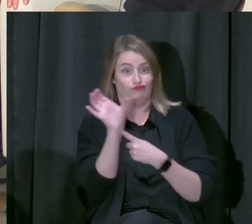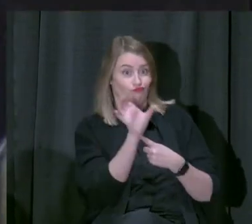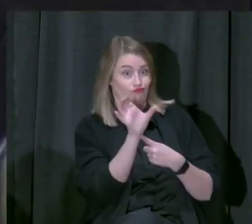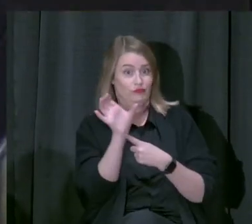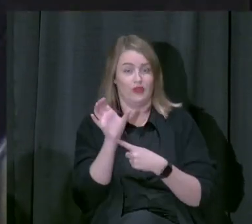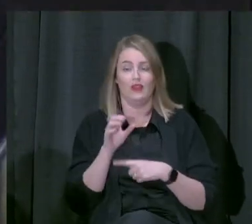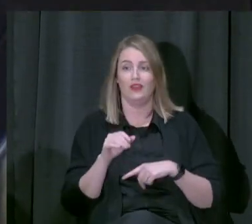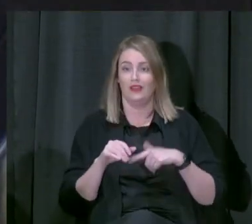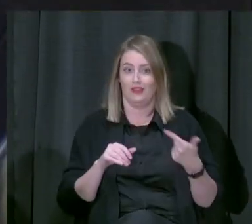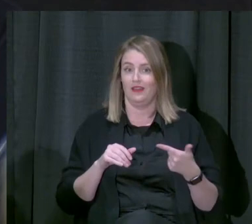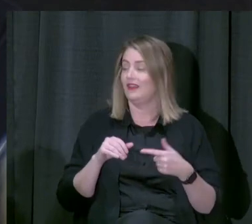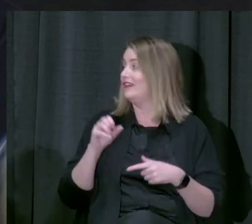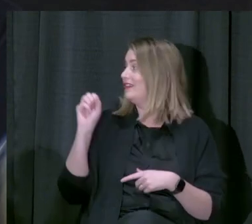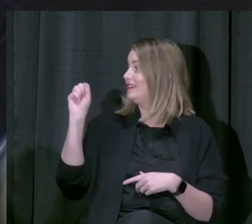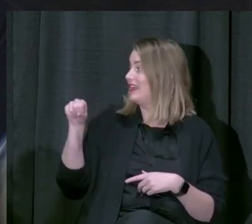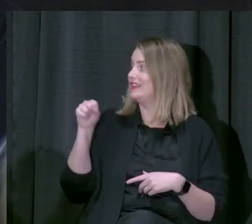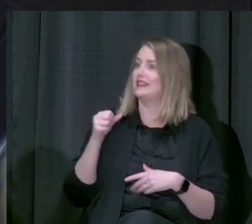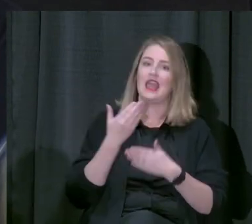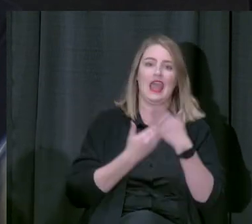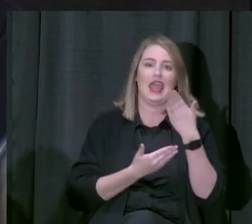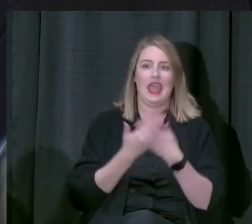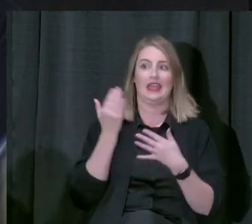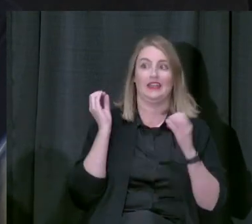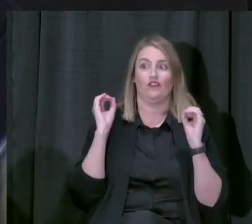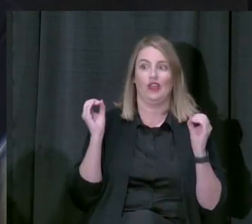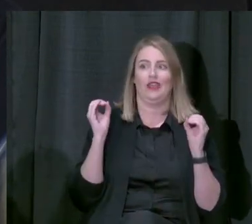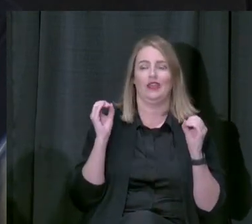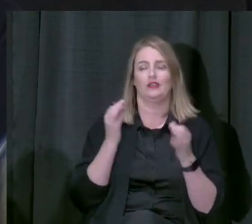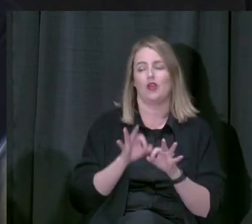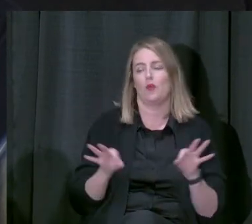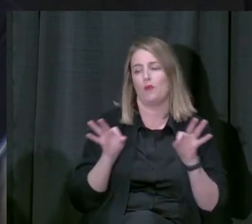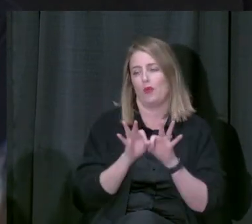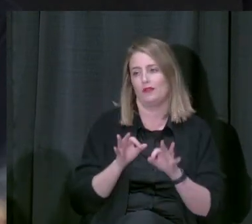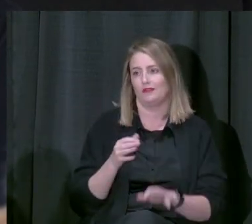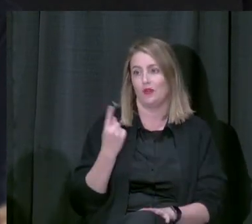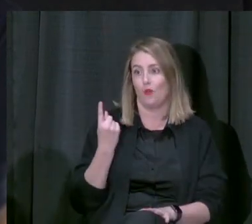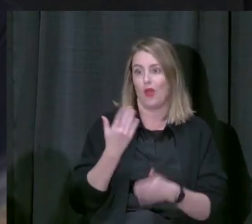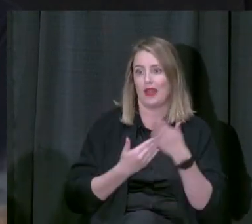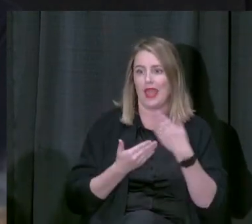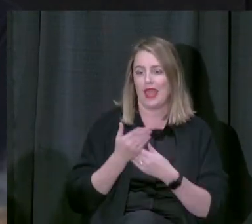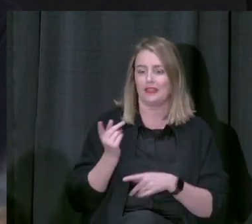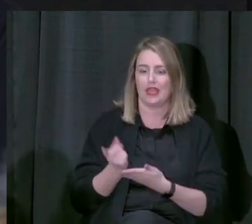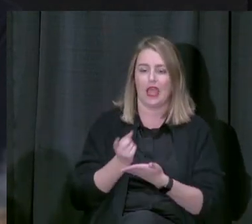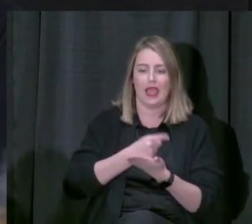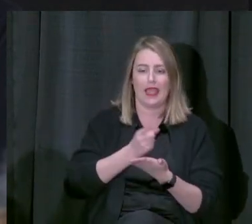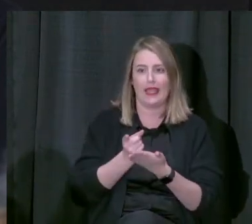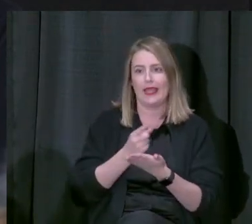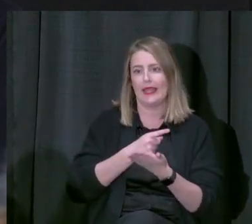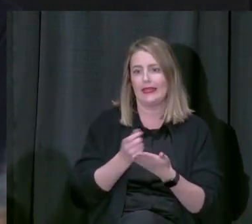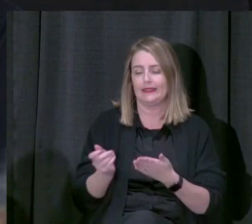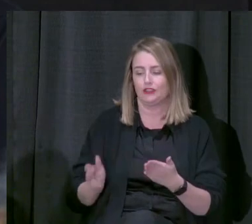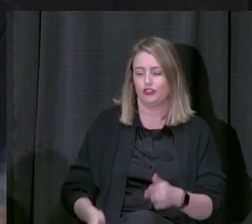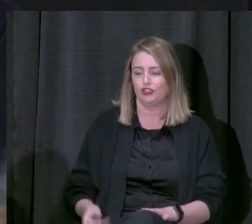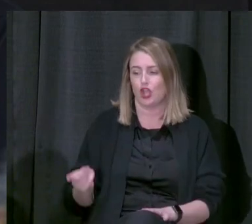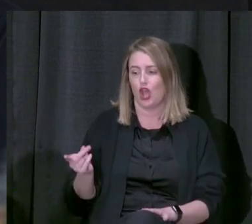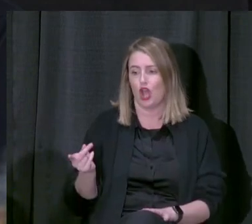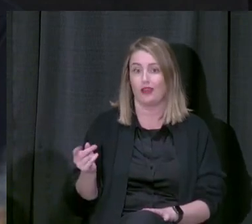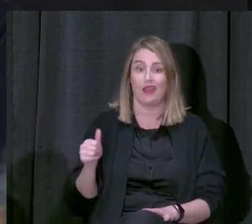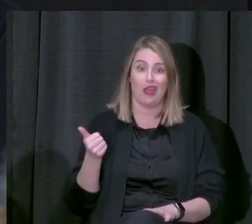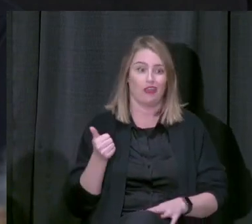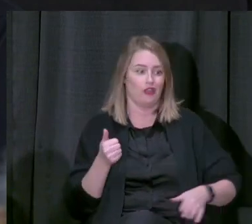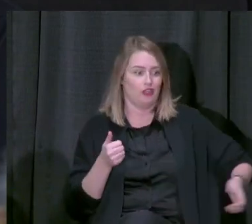Yes, absolutely, because hands-free is so important. We have one hand tied up with a cane or a dog, and then the other hand might be rolling a